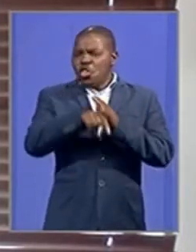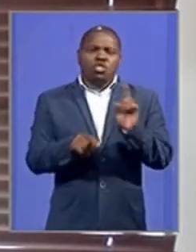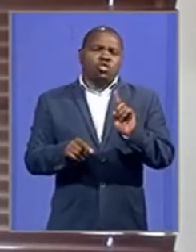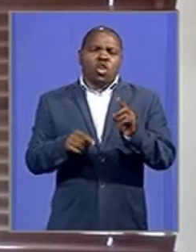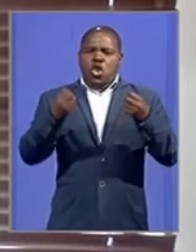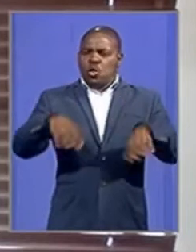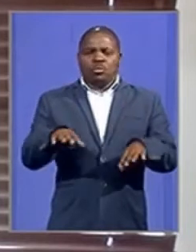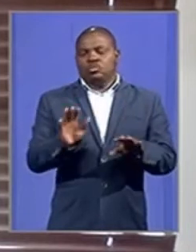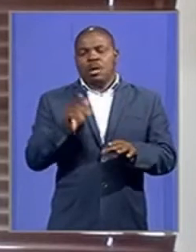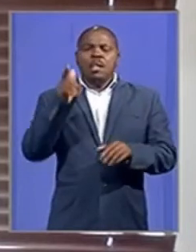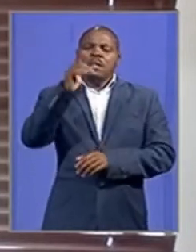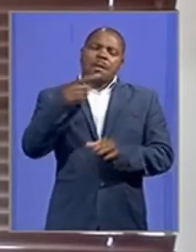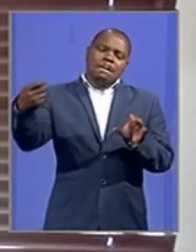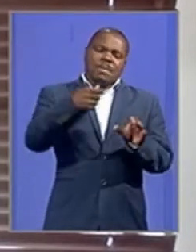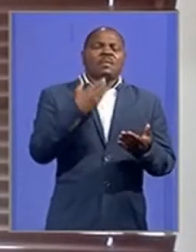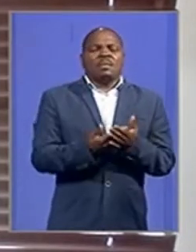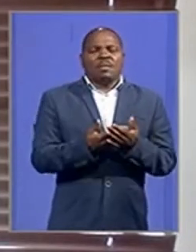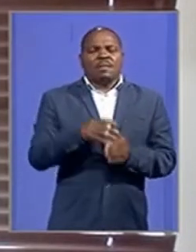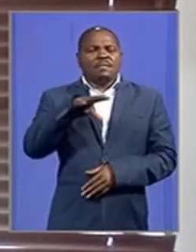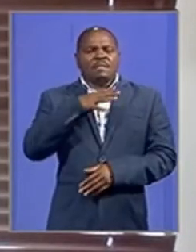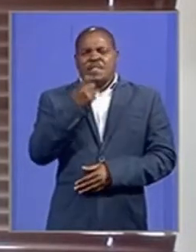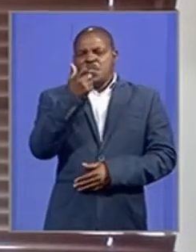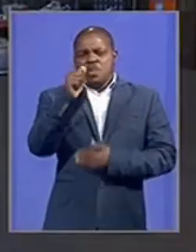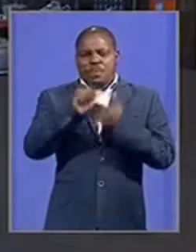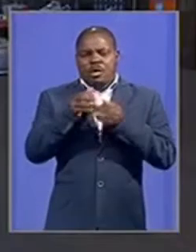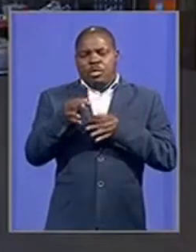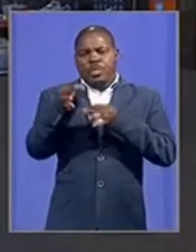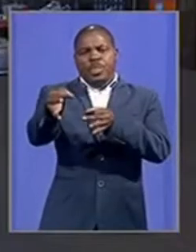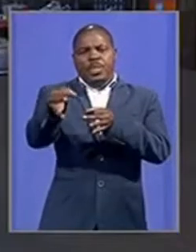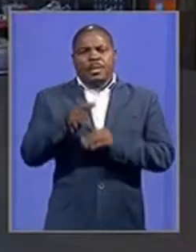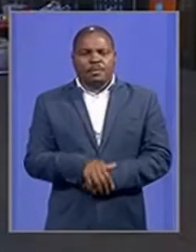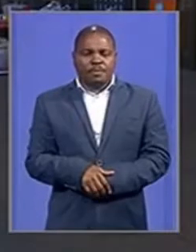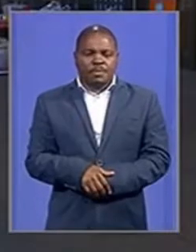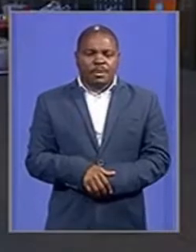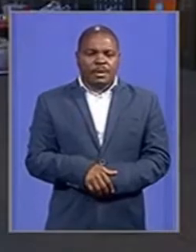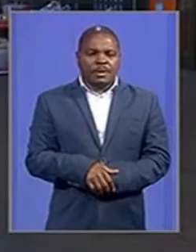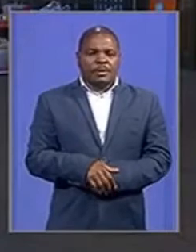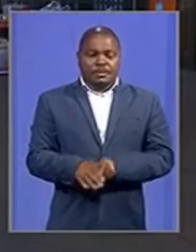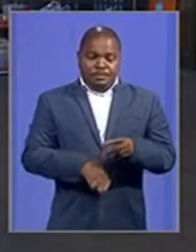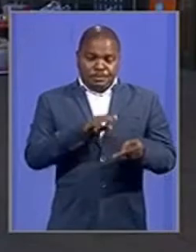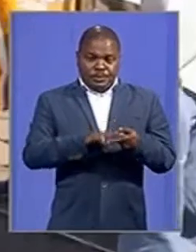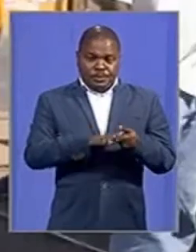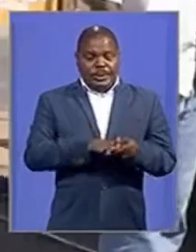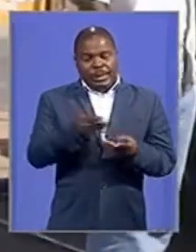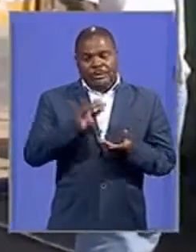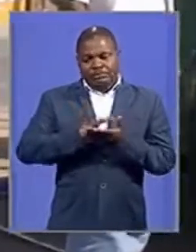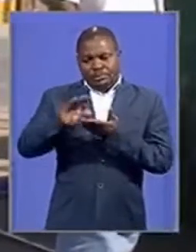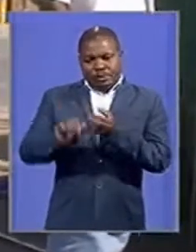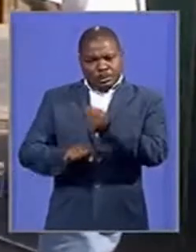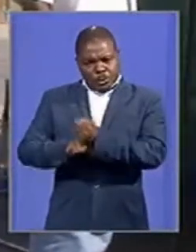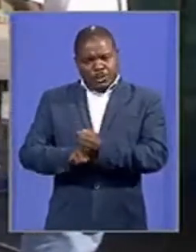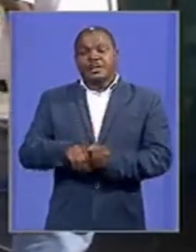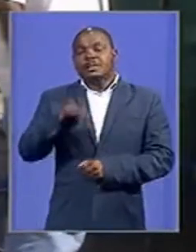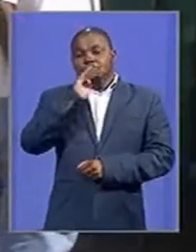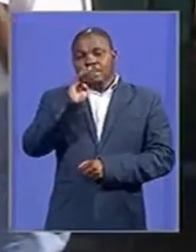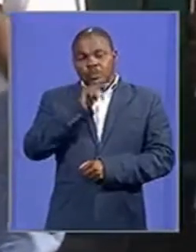to the fiscals because it gets deferred for just a few months. Khabagare dikgato tsa tshegetso tse di tserweng di bontsha di ka ama